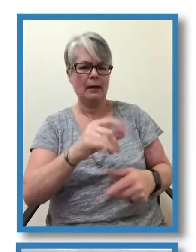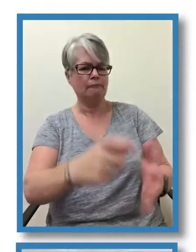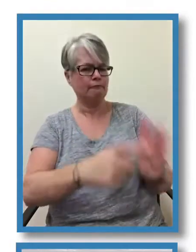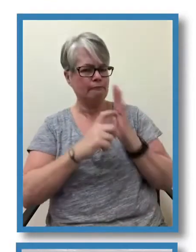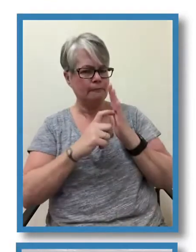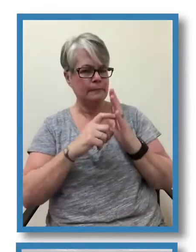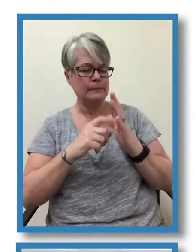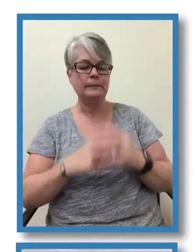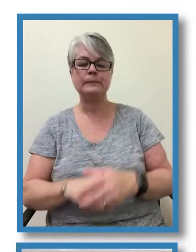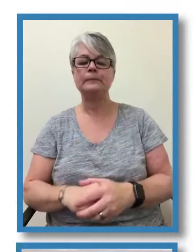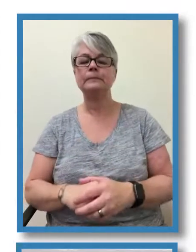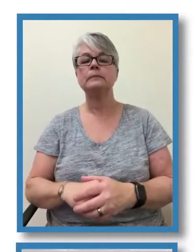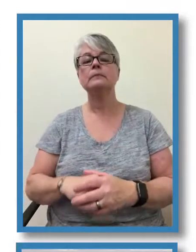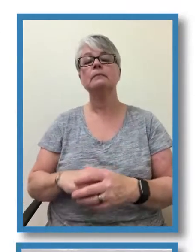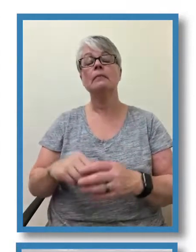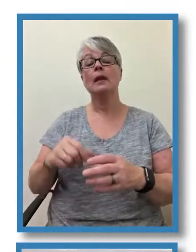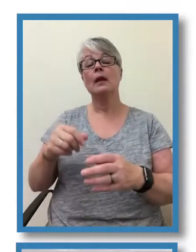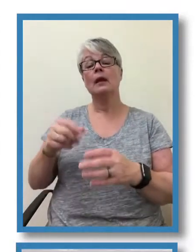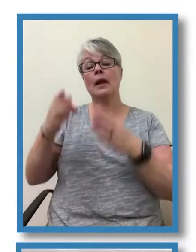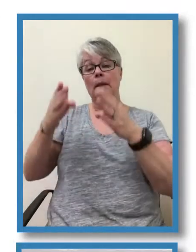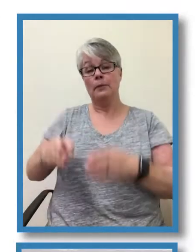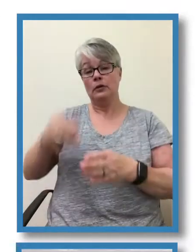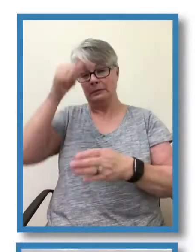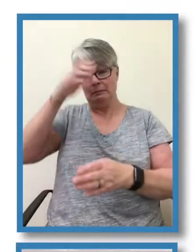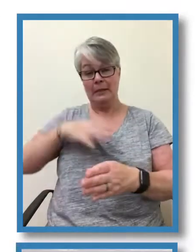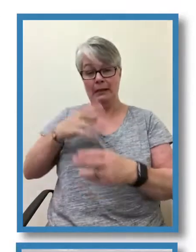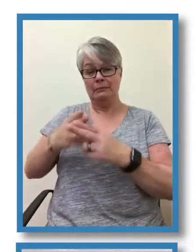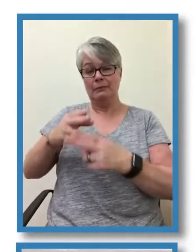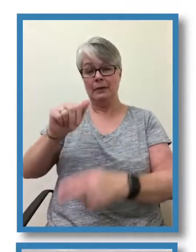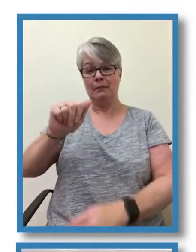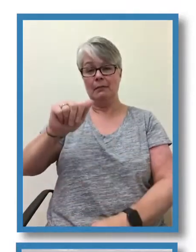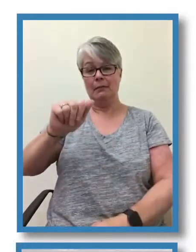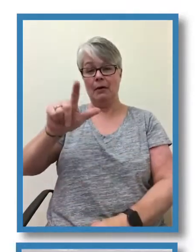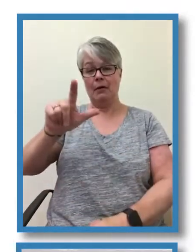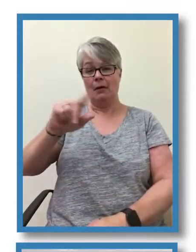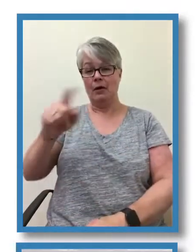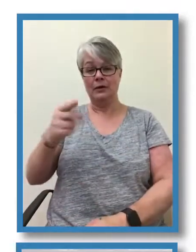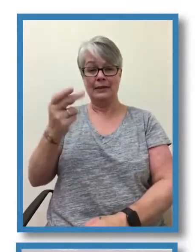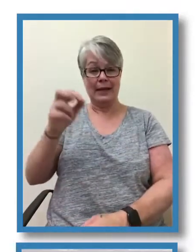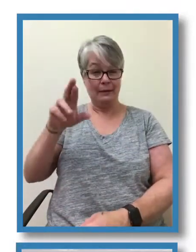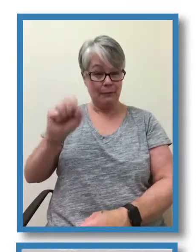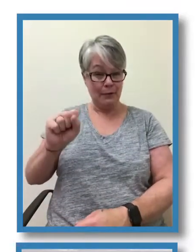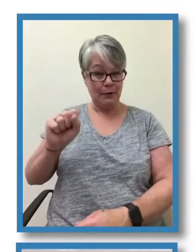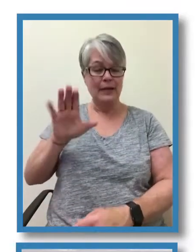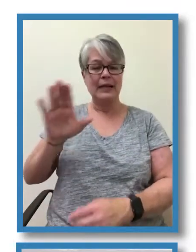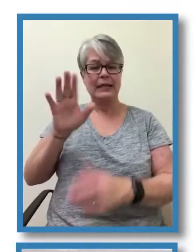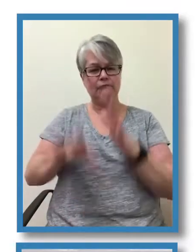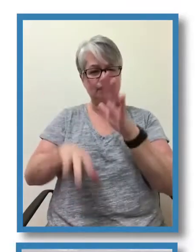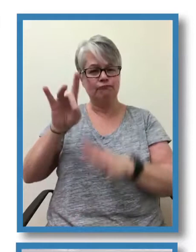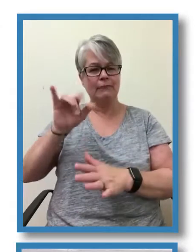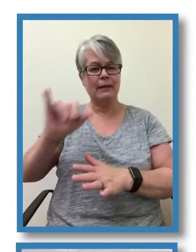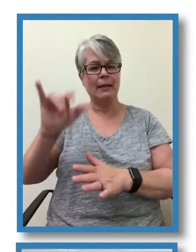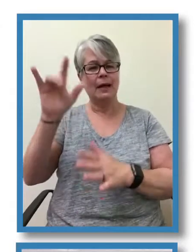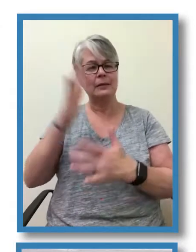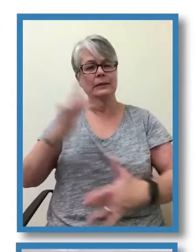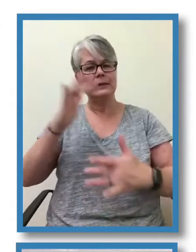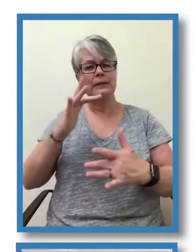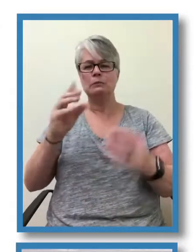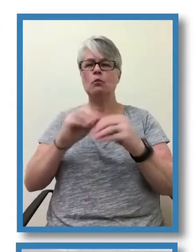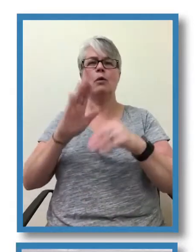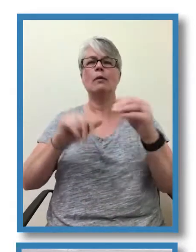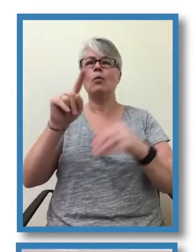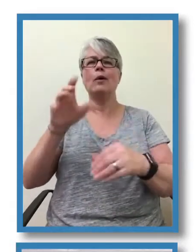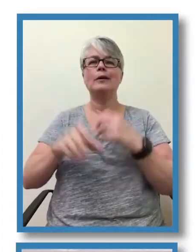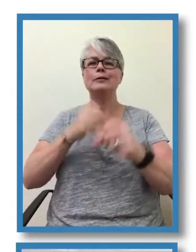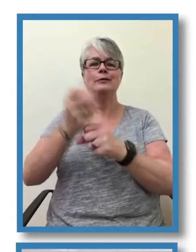index person that he described at the time. She was 52, and very quickly she